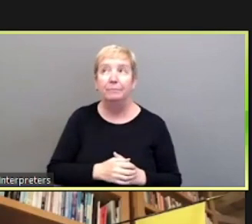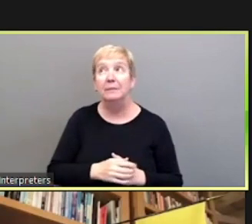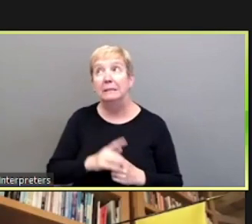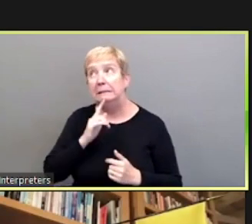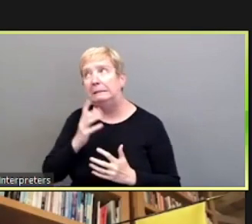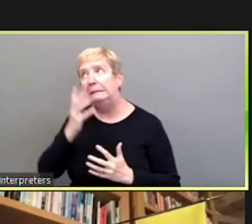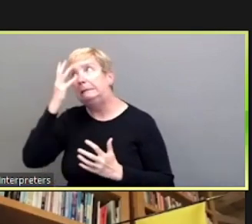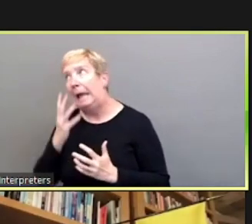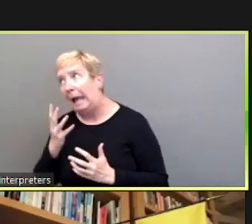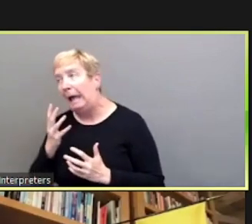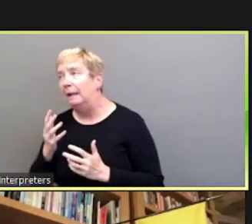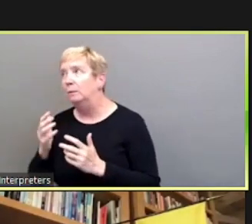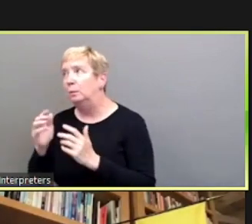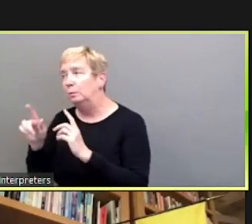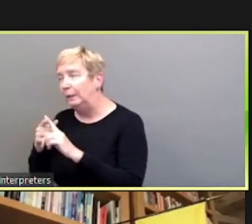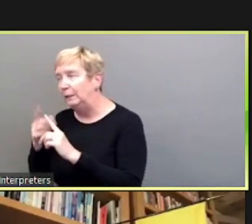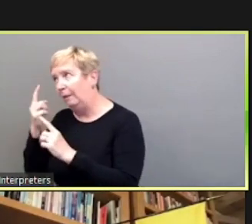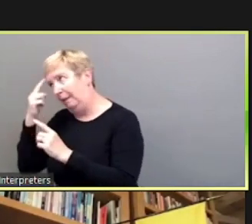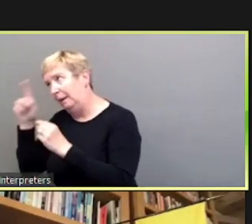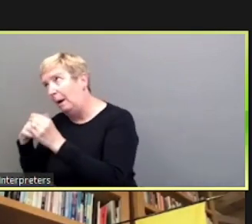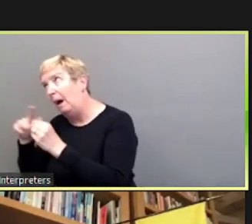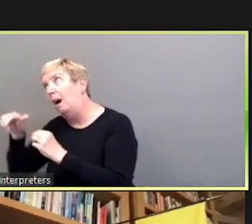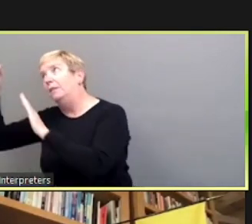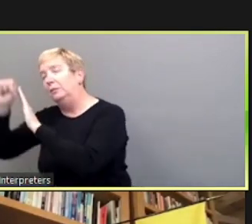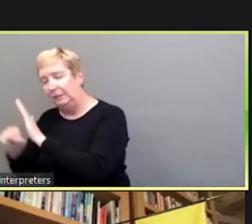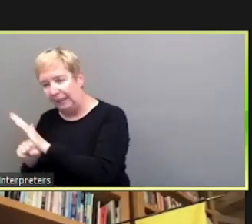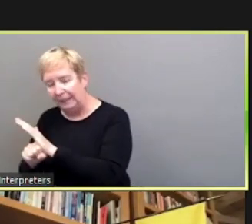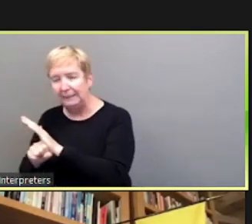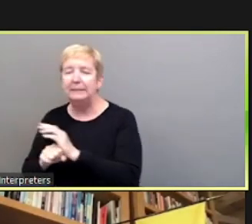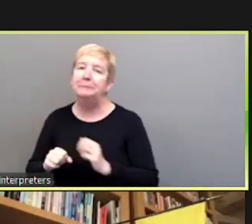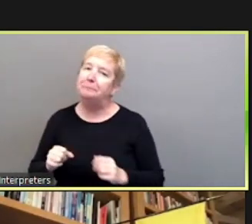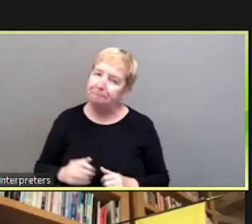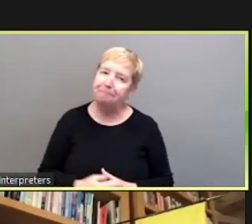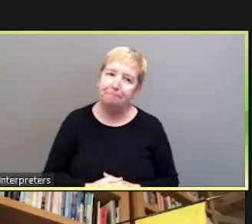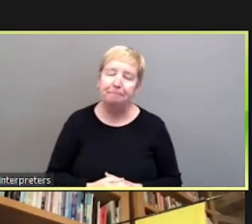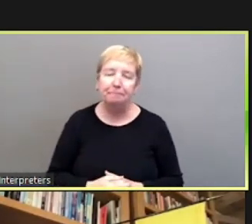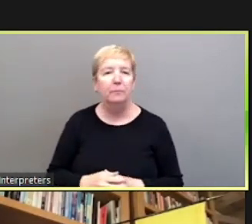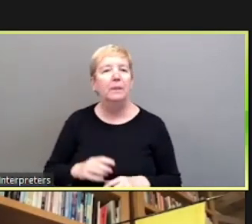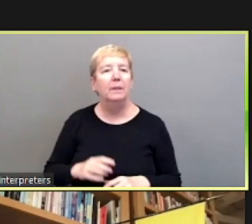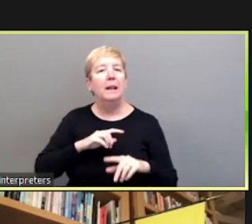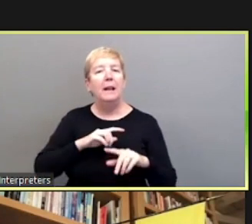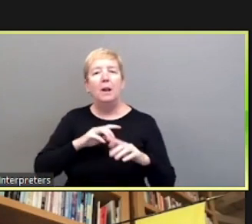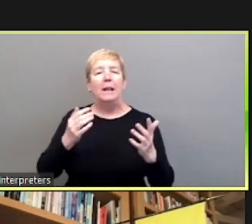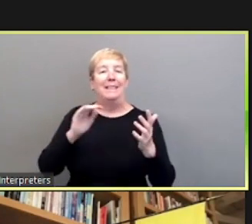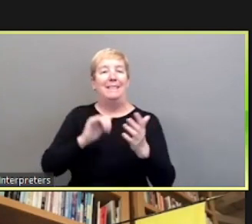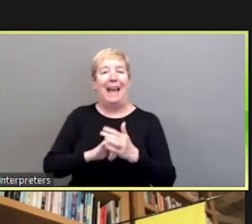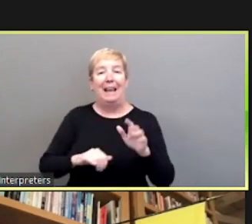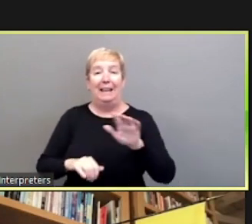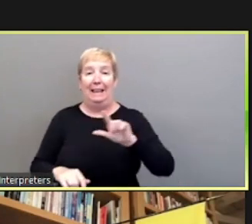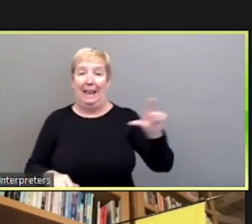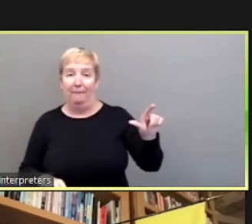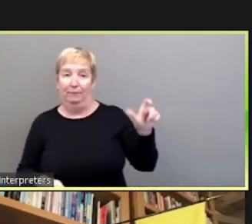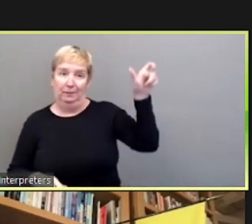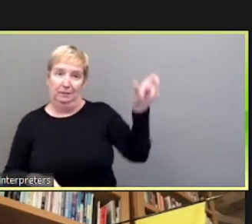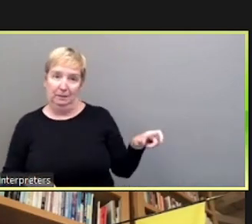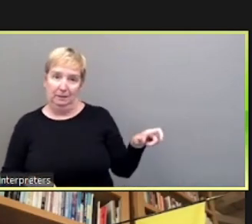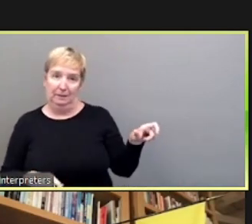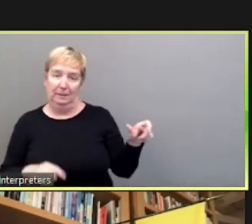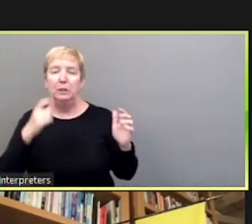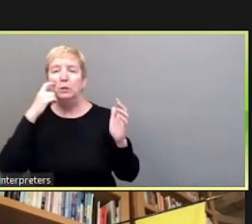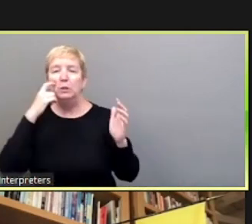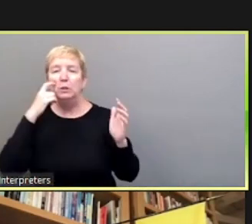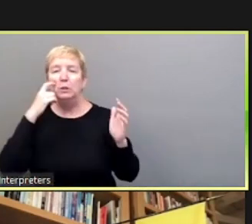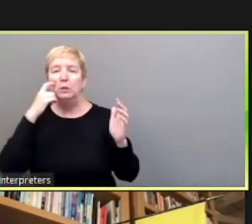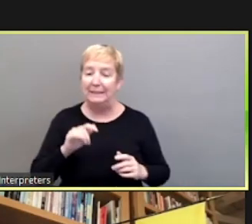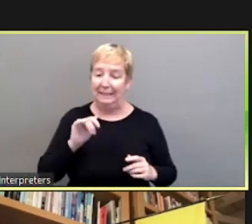I don't have time today, but in the left-hand data column there, you can also see that your chances of